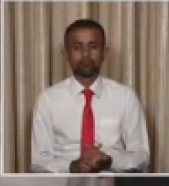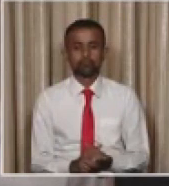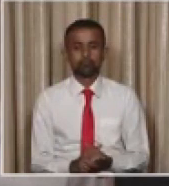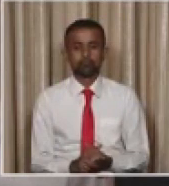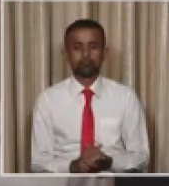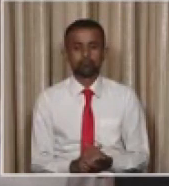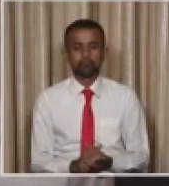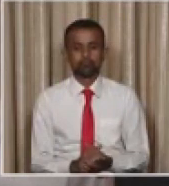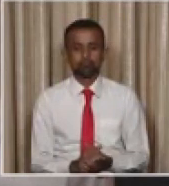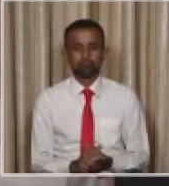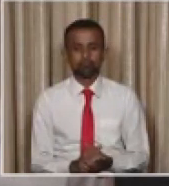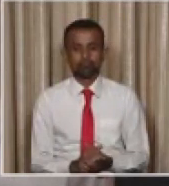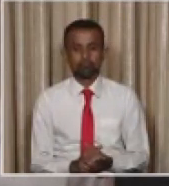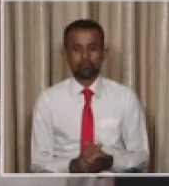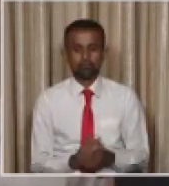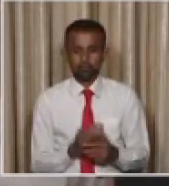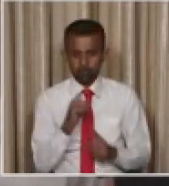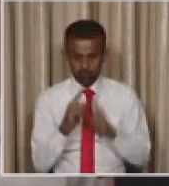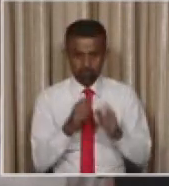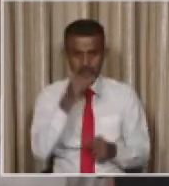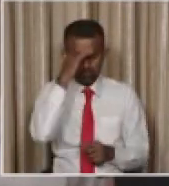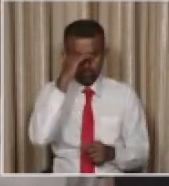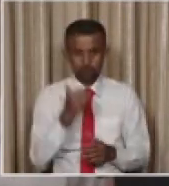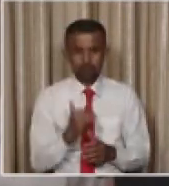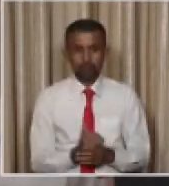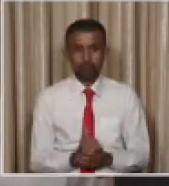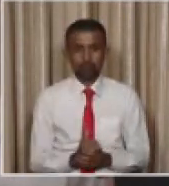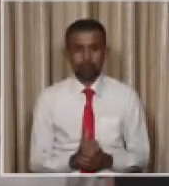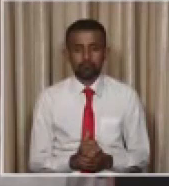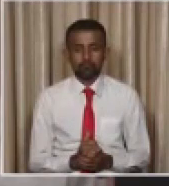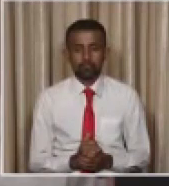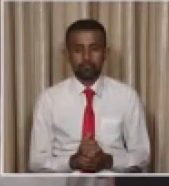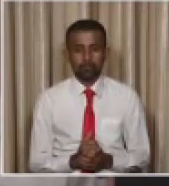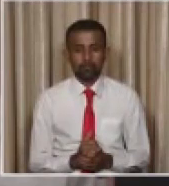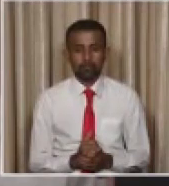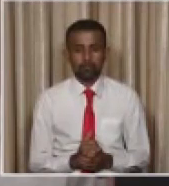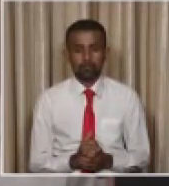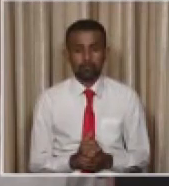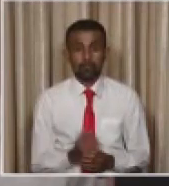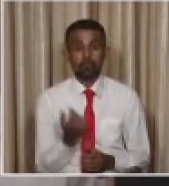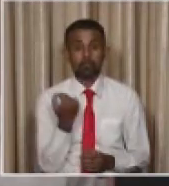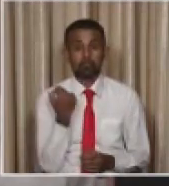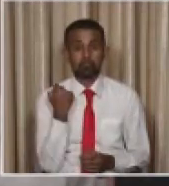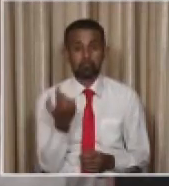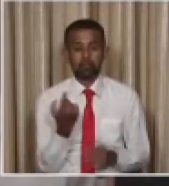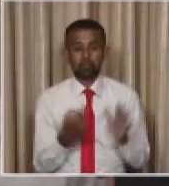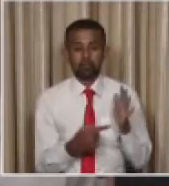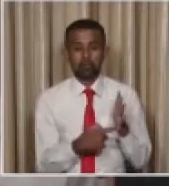in regard to the rental income, we are going to have a wealth tax, and there will be a very high threshold,